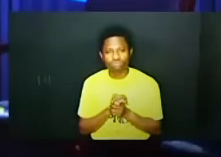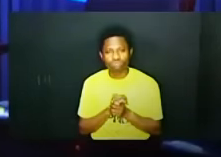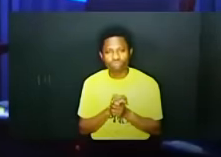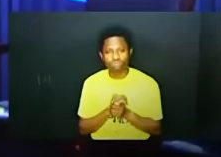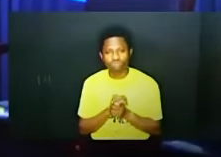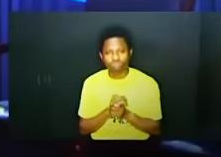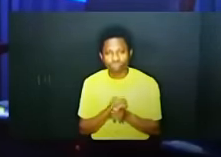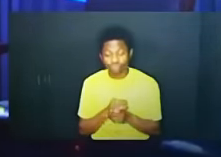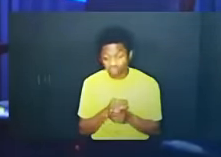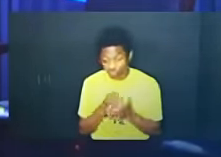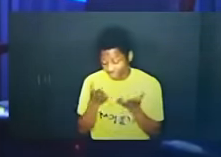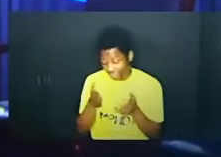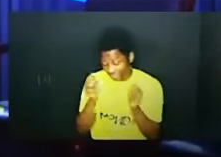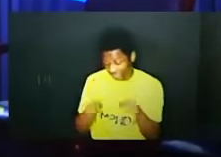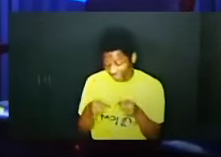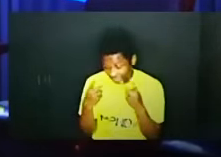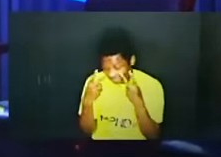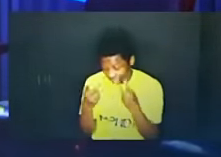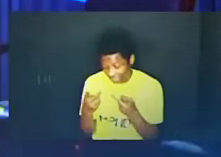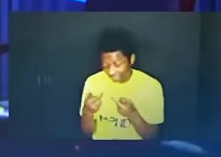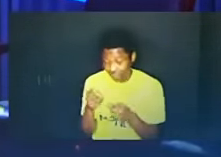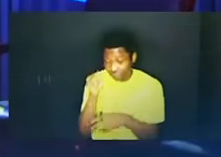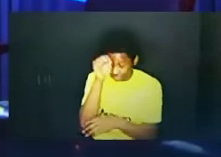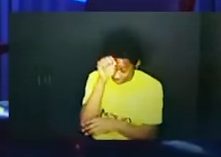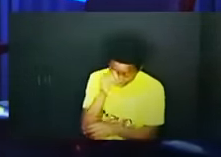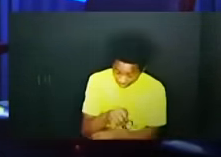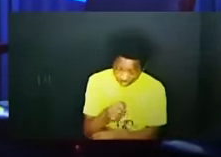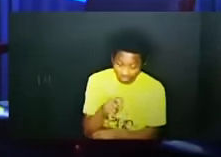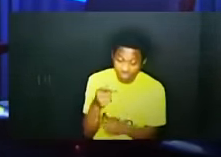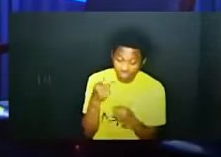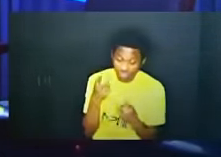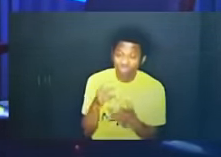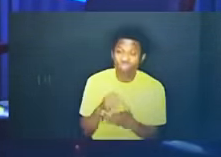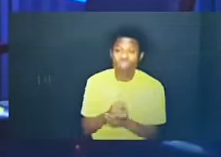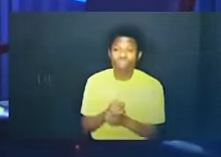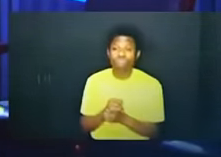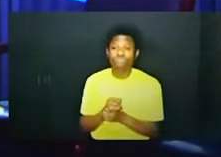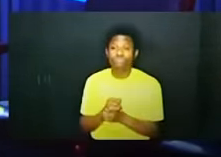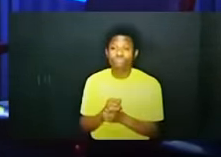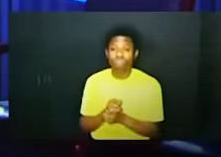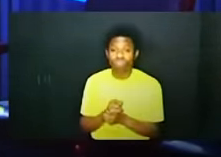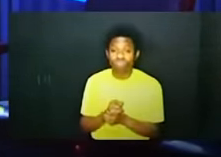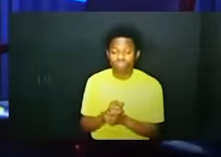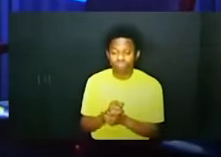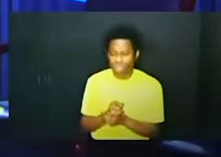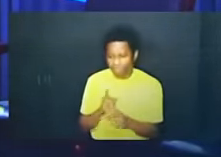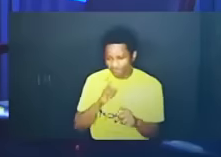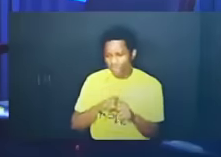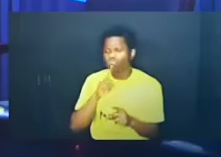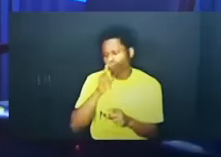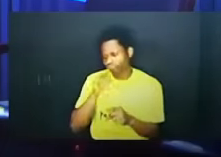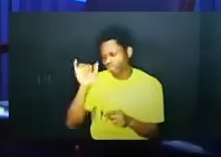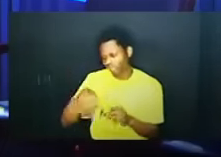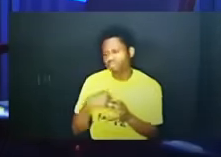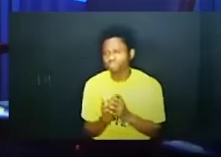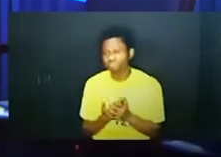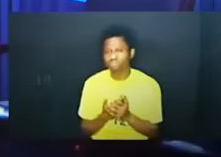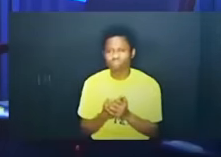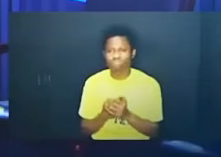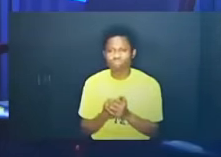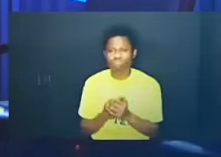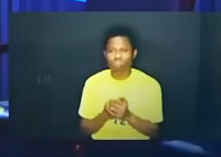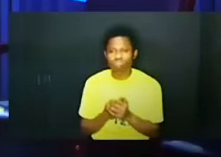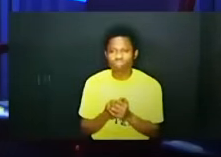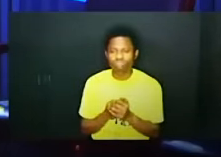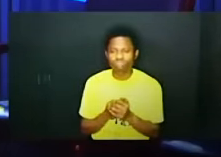ahei uhu se nipa no obutu fem na osori nyankopon. But that is it. It doesn't occur